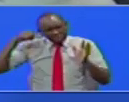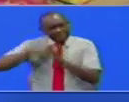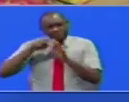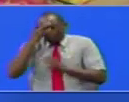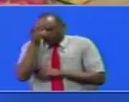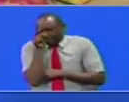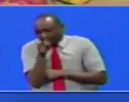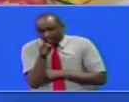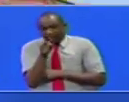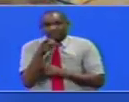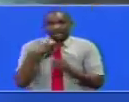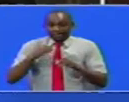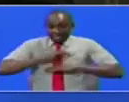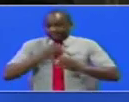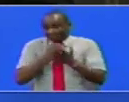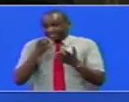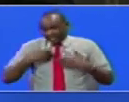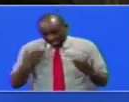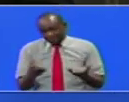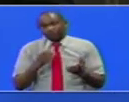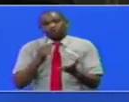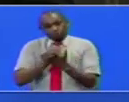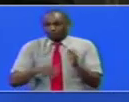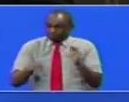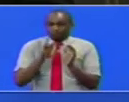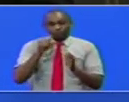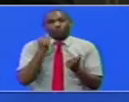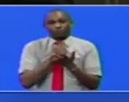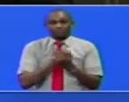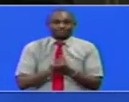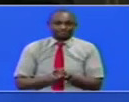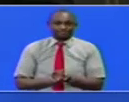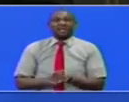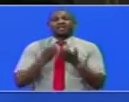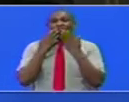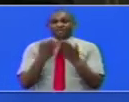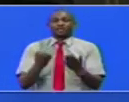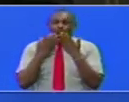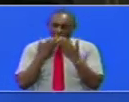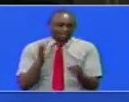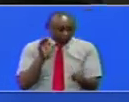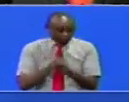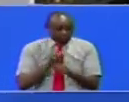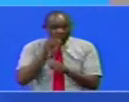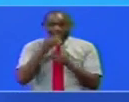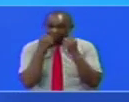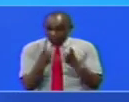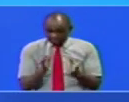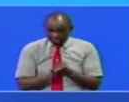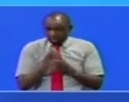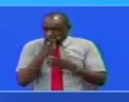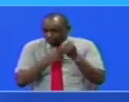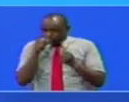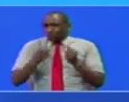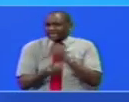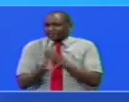why. Maybe if there's enough evidence to remove the Auditor General from office, Yvonne. All right, great. Thank you very much for that update and, of course, explaining to